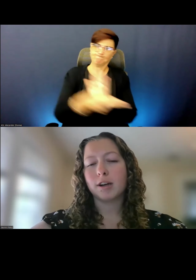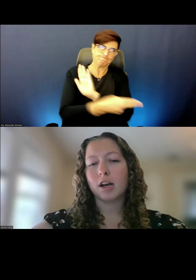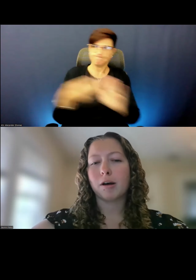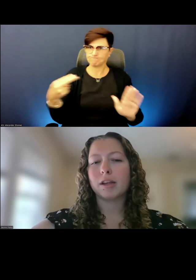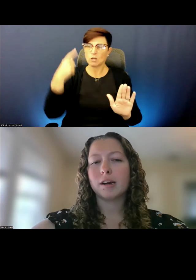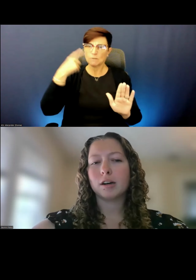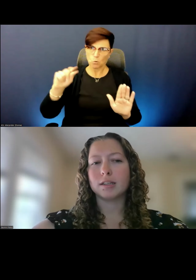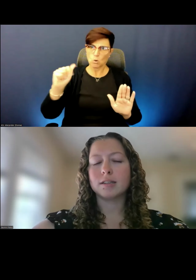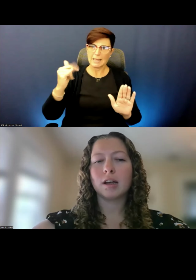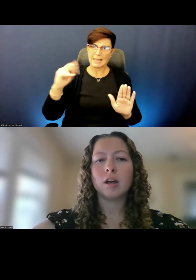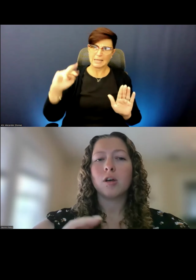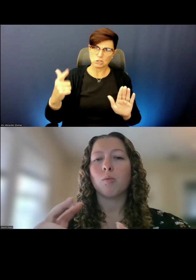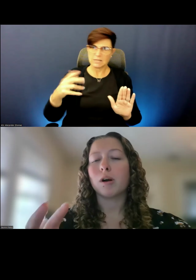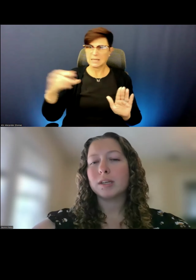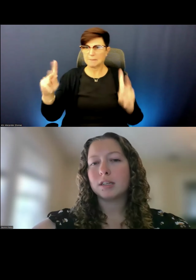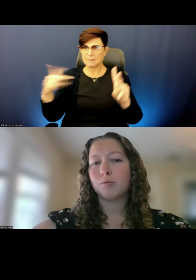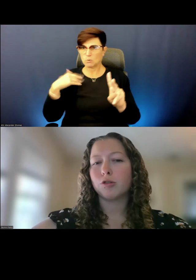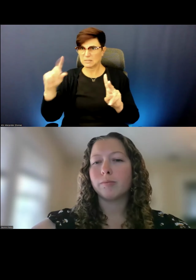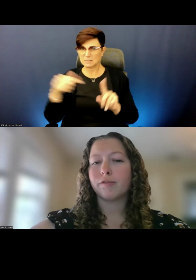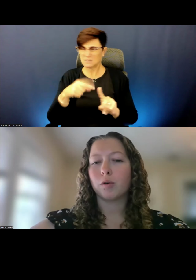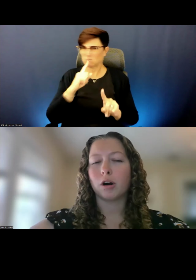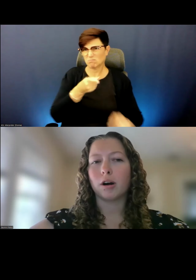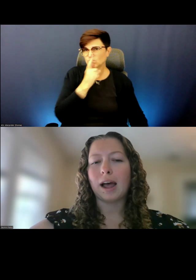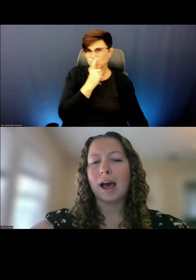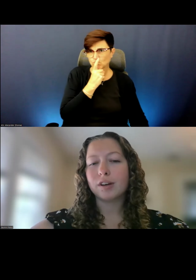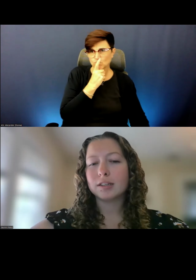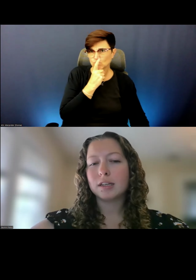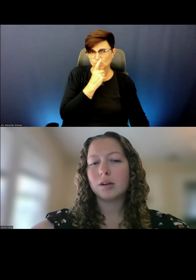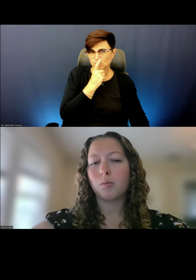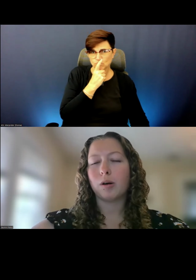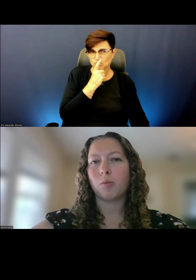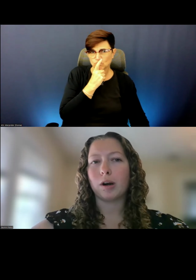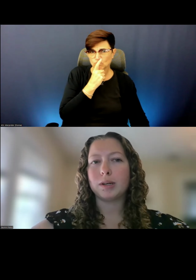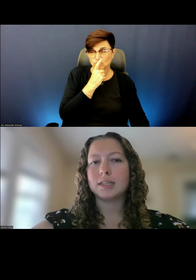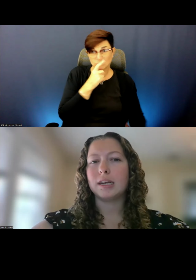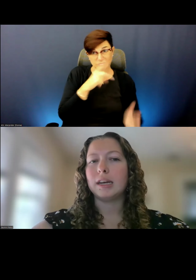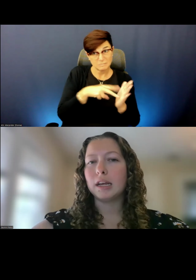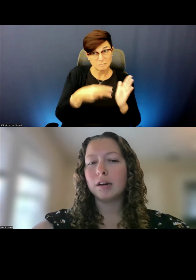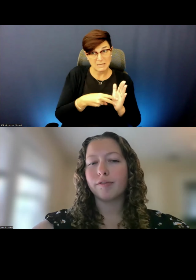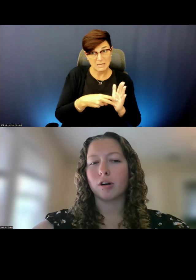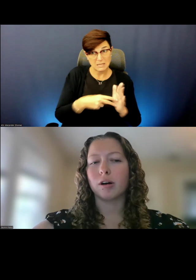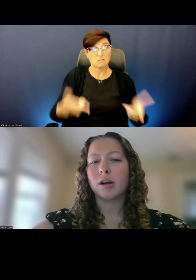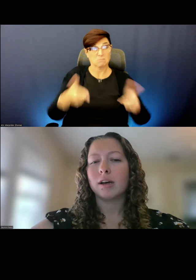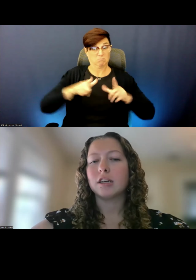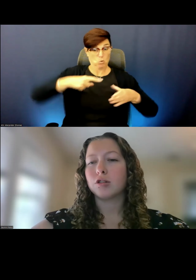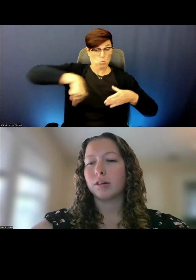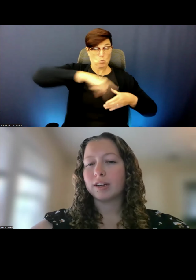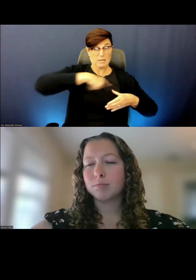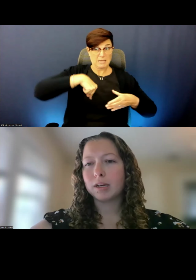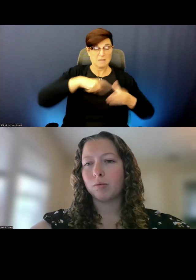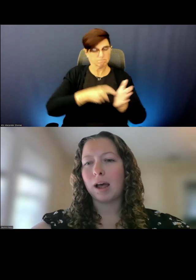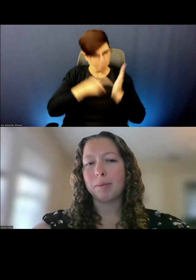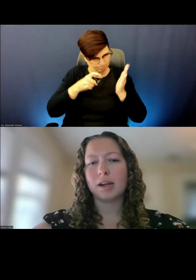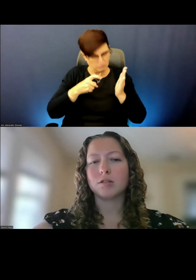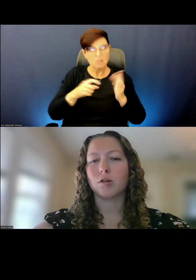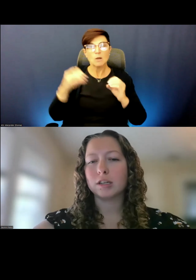of what we'll talk about here is where we see room for advocacy, where we see need for additional